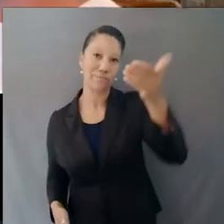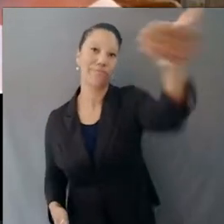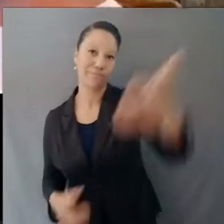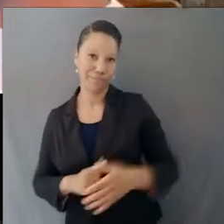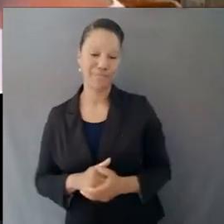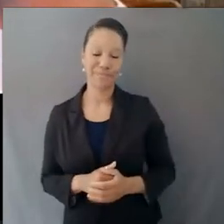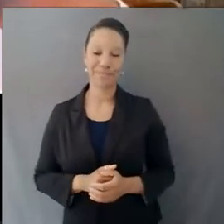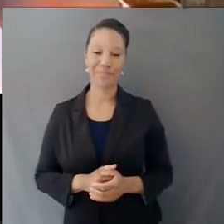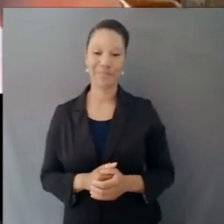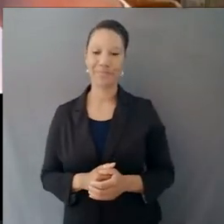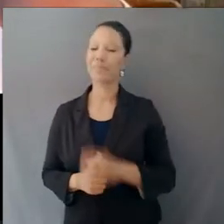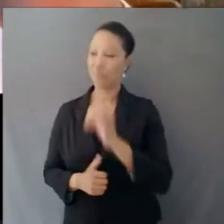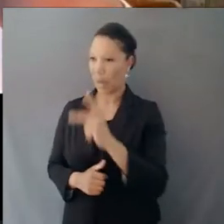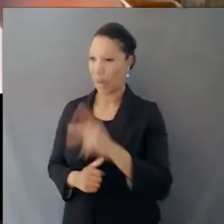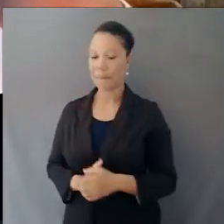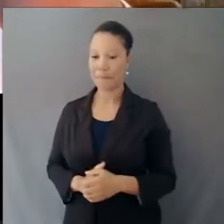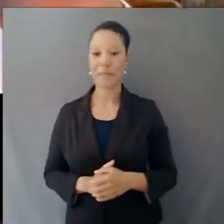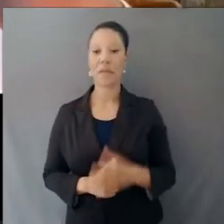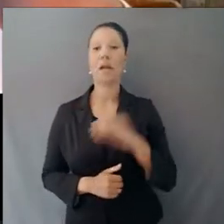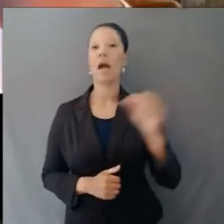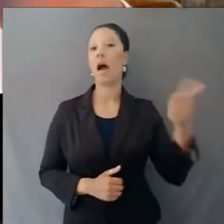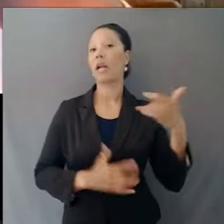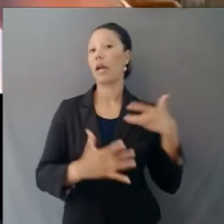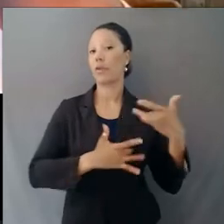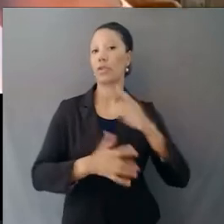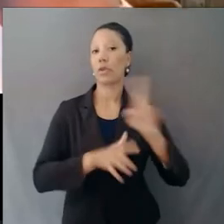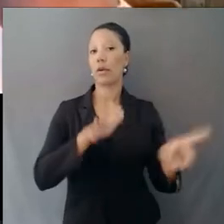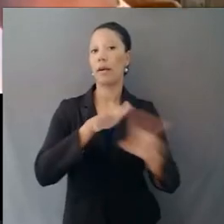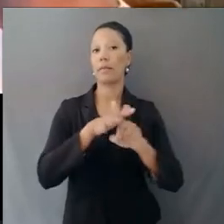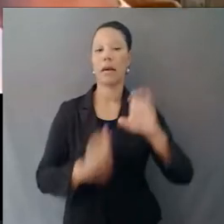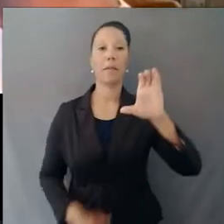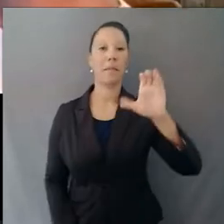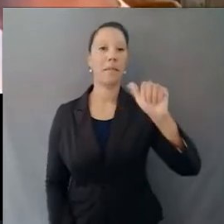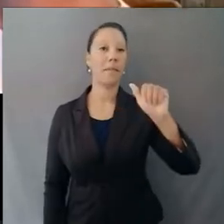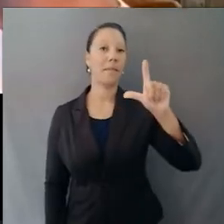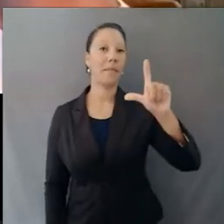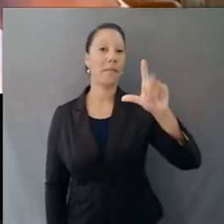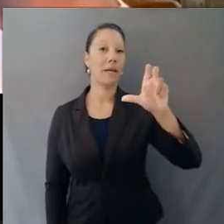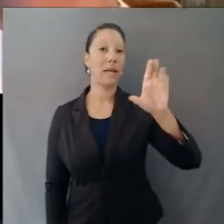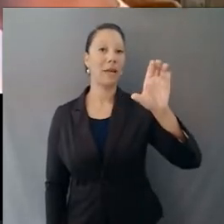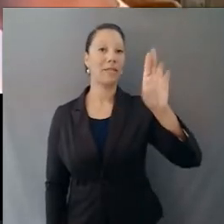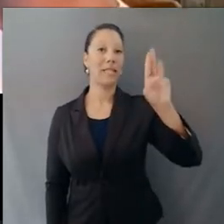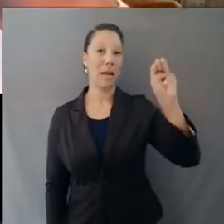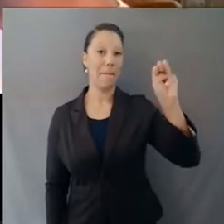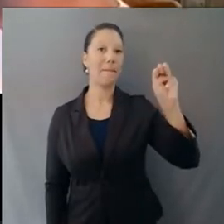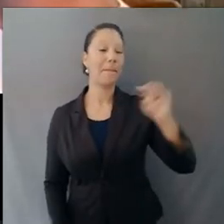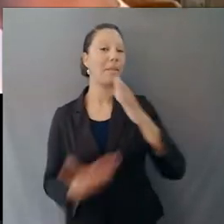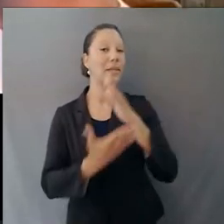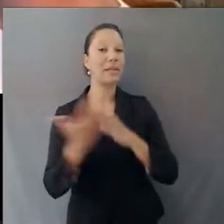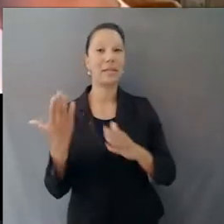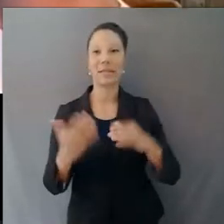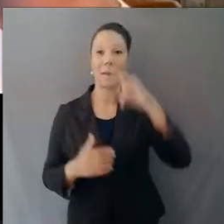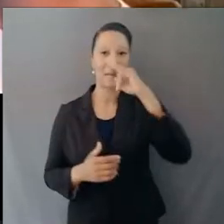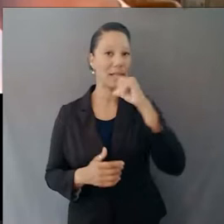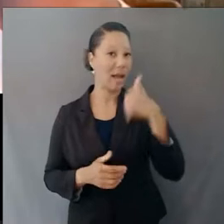The other concern that commonly comes up is with calcium. A lot of kids aren't getting their calcium needs met. We need to be